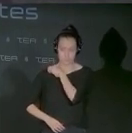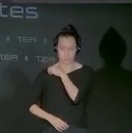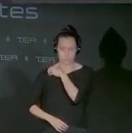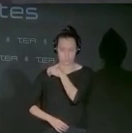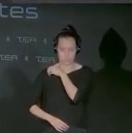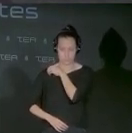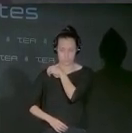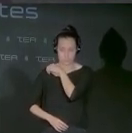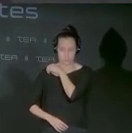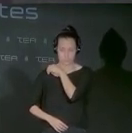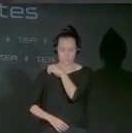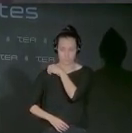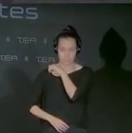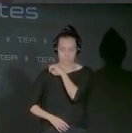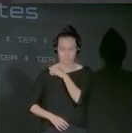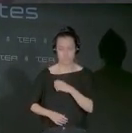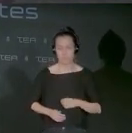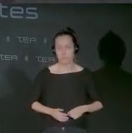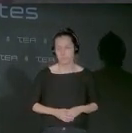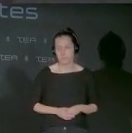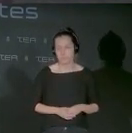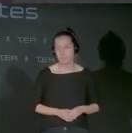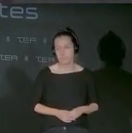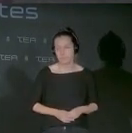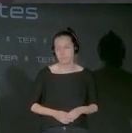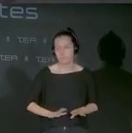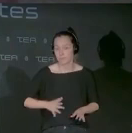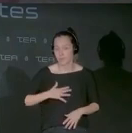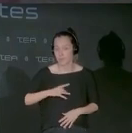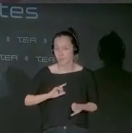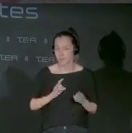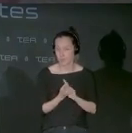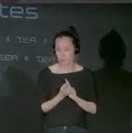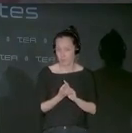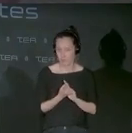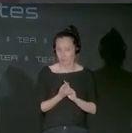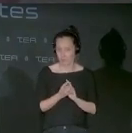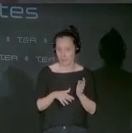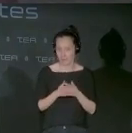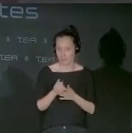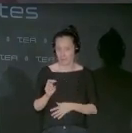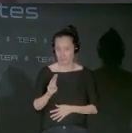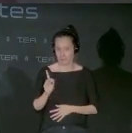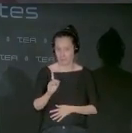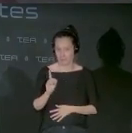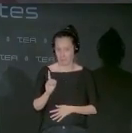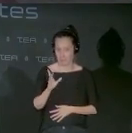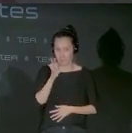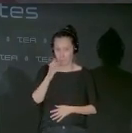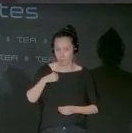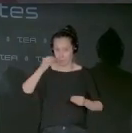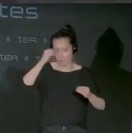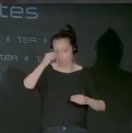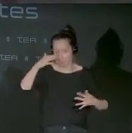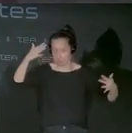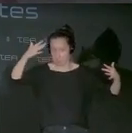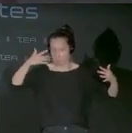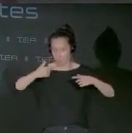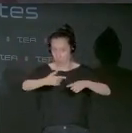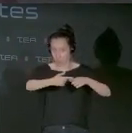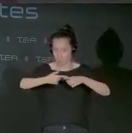in the real world through this shared hallucination. But we all agree that the limitations of